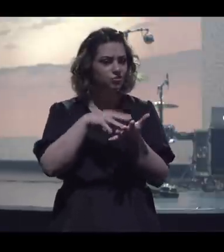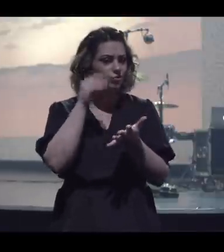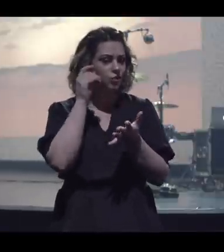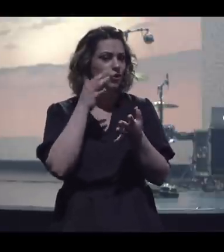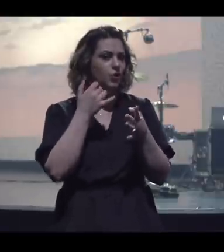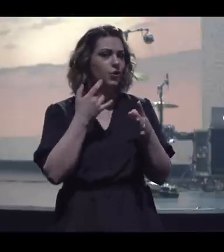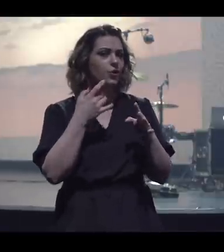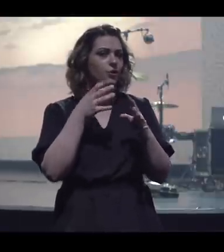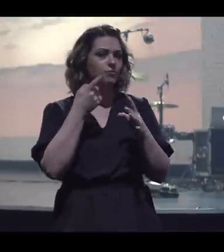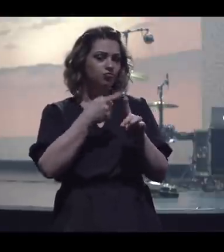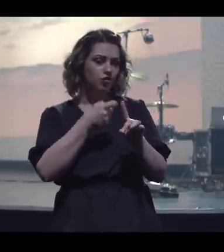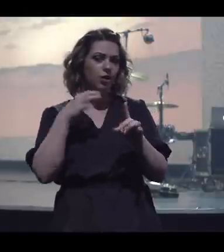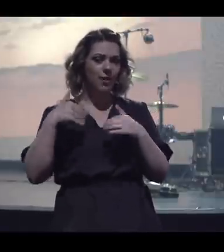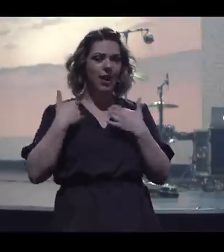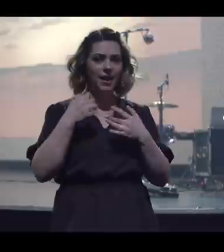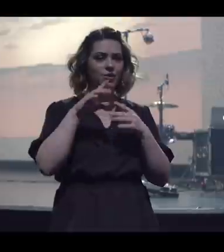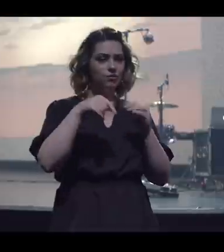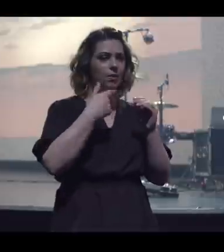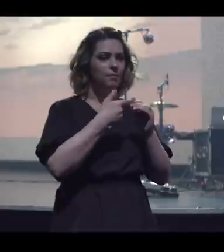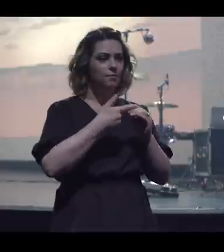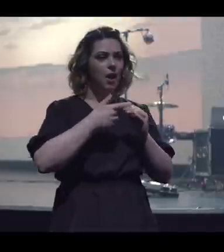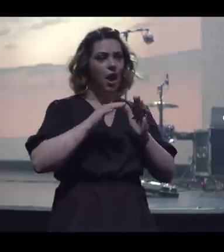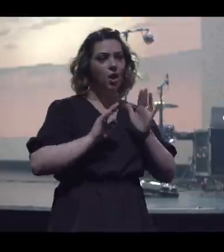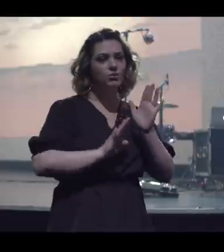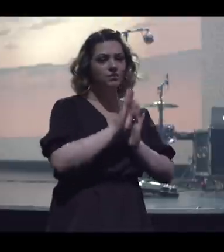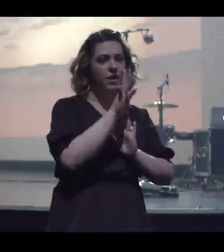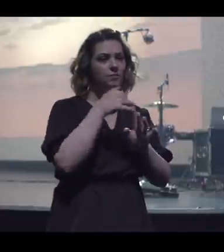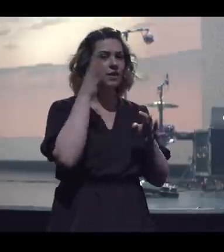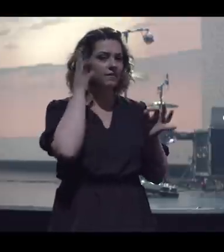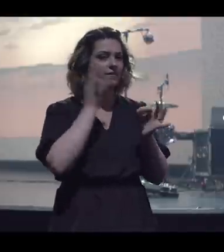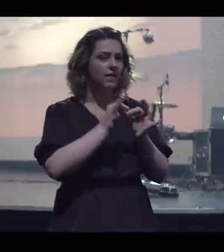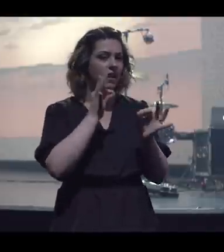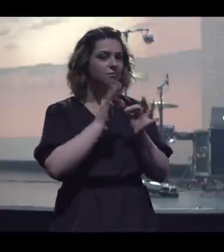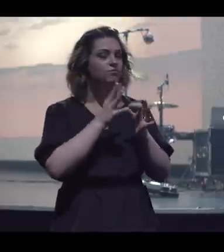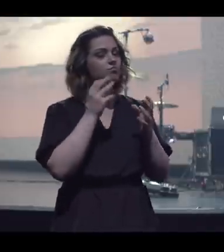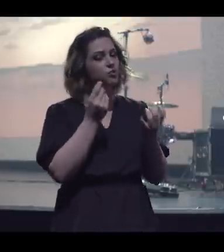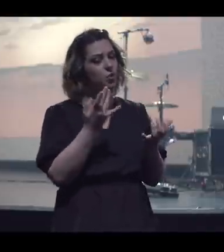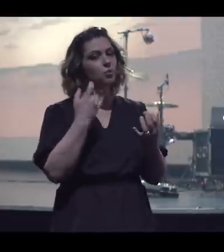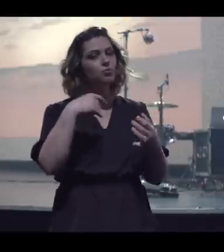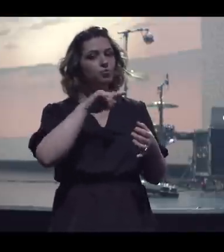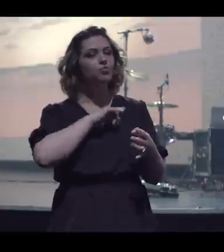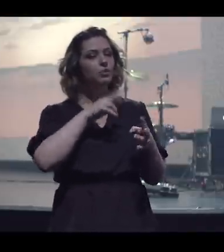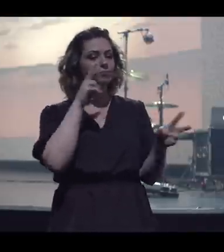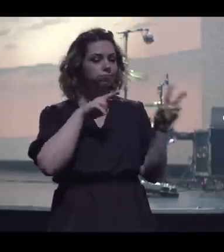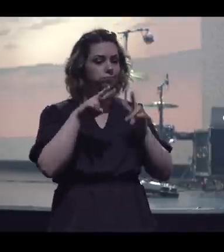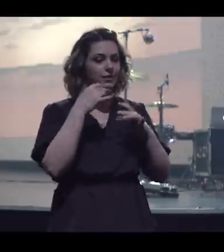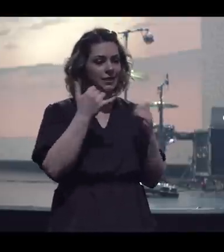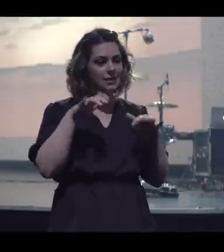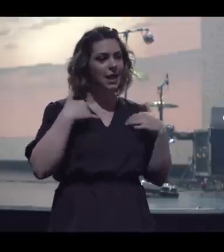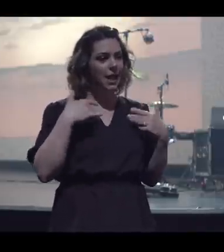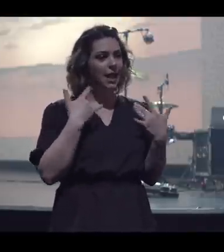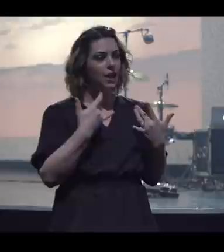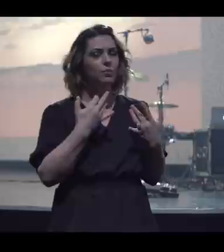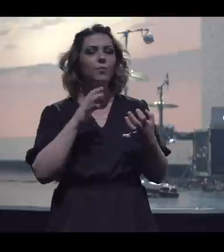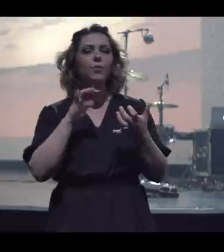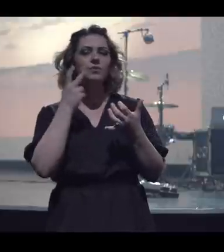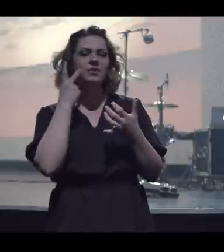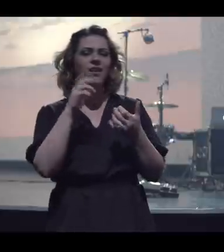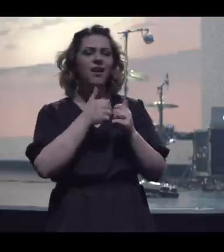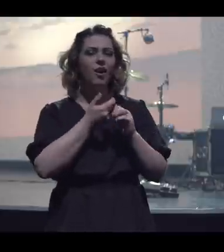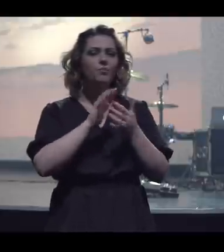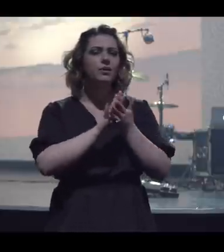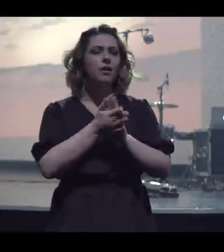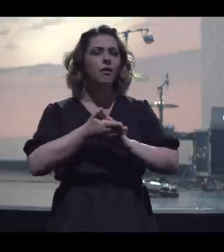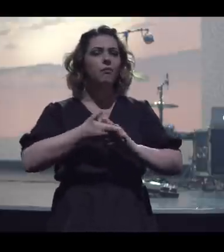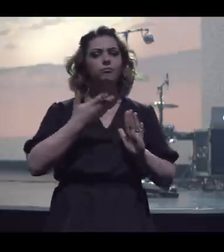faith. And so we're just looking at the characteristic of these animals to try to figure out how can we be better people, specifically better Christians.